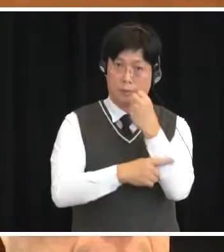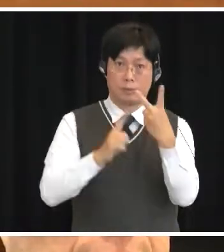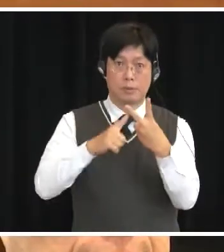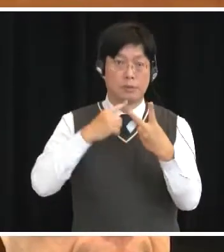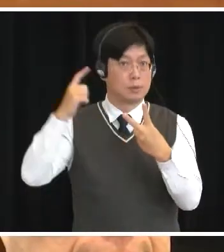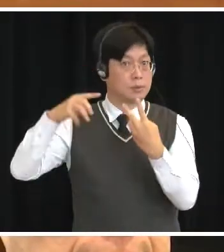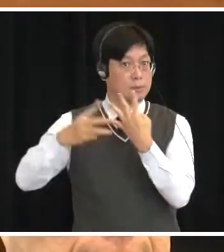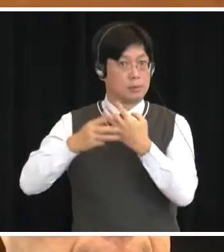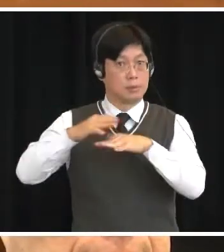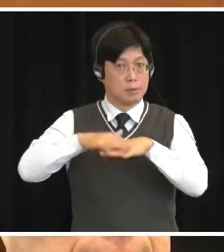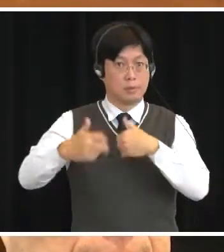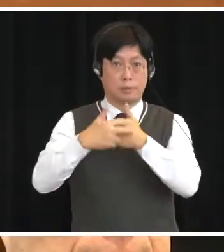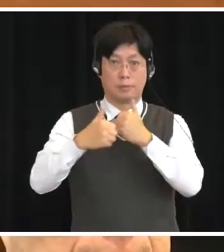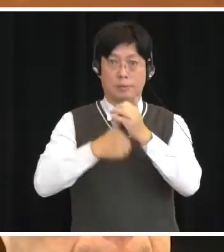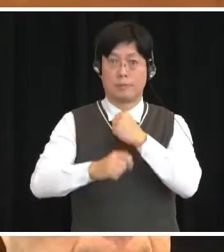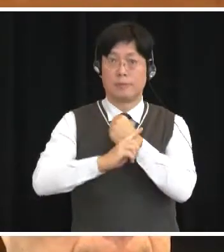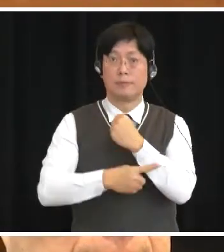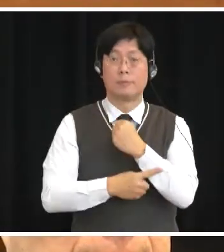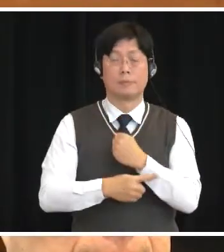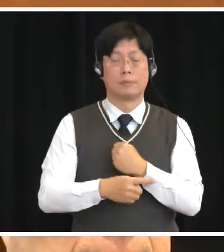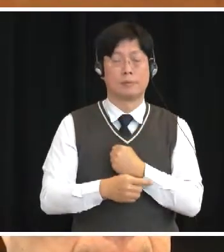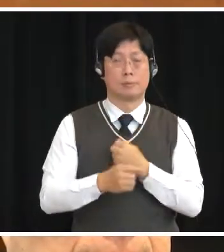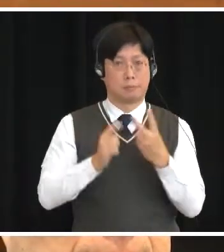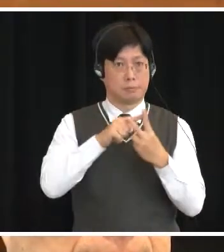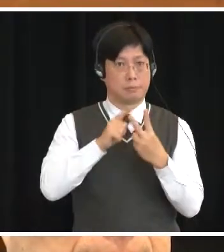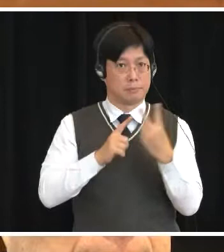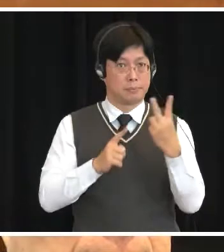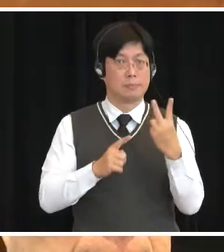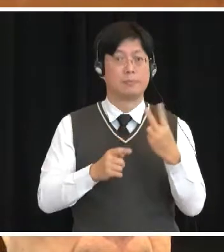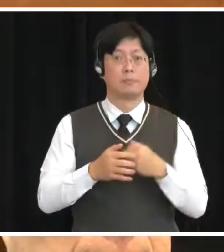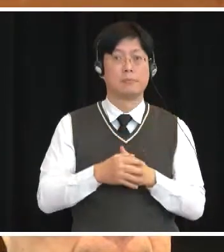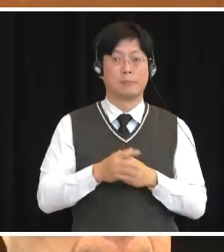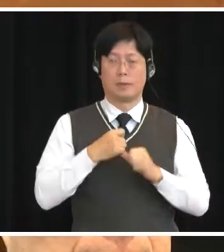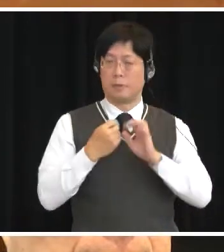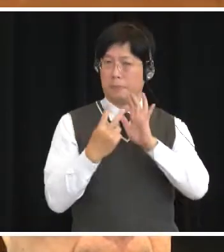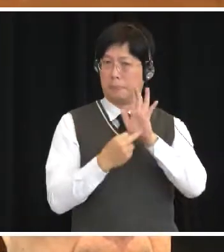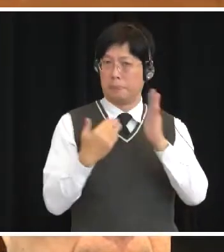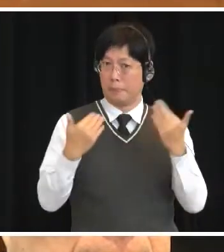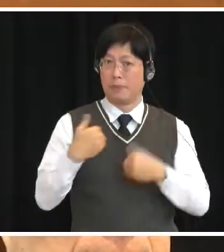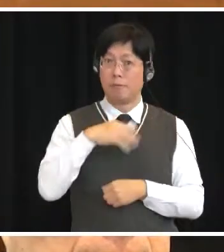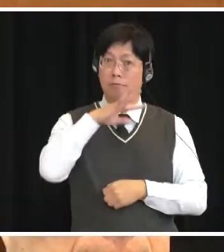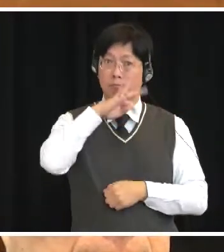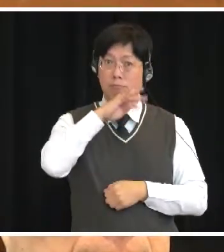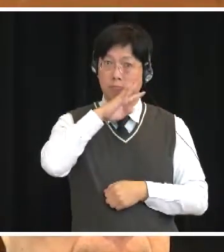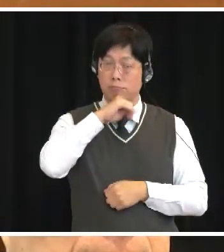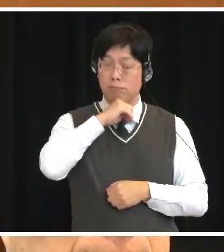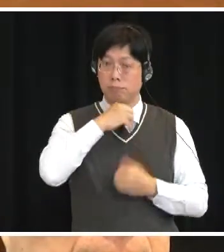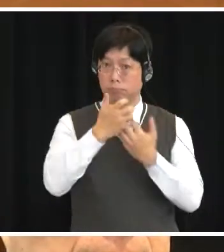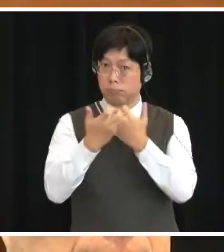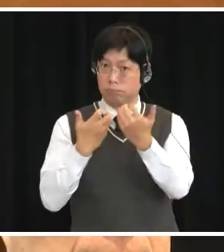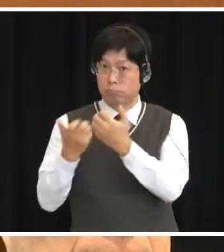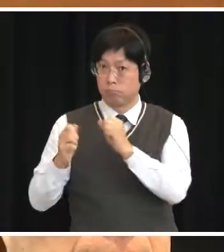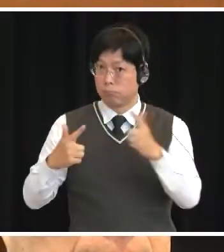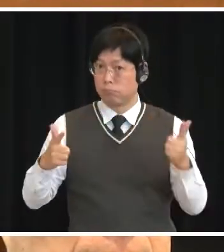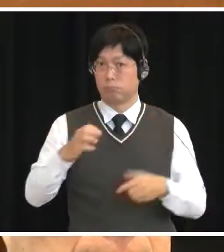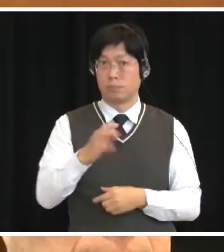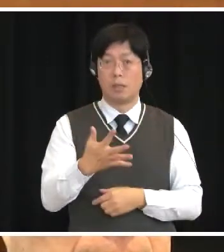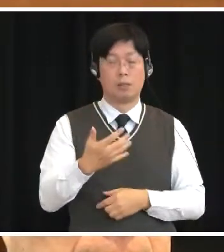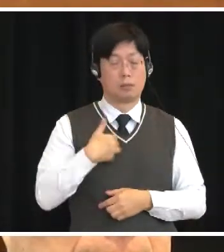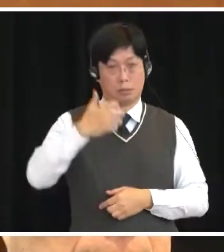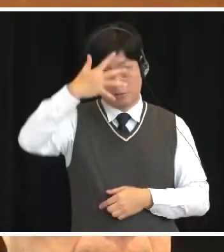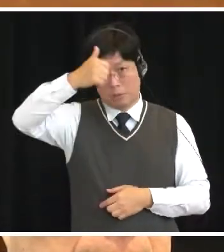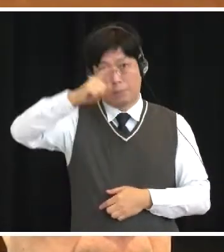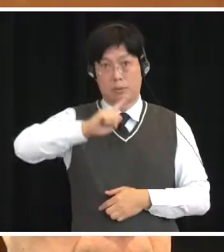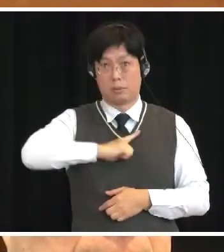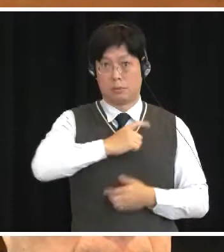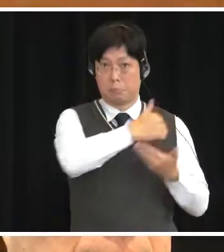to engage in any employment contracts, parental consent will have to be obtained. This is to